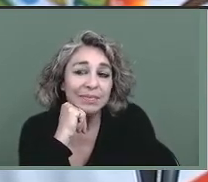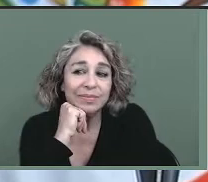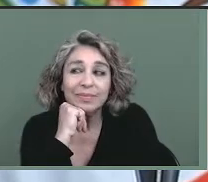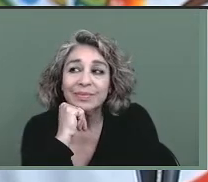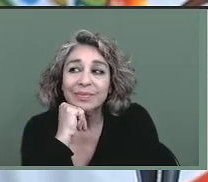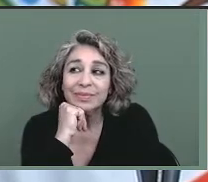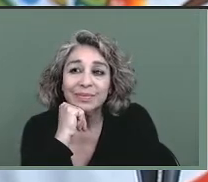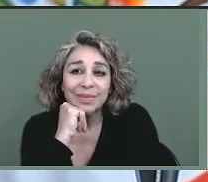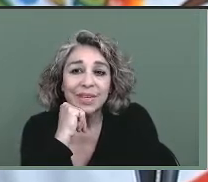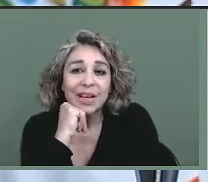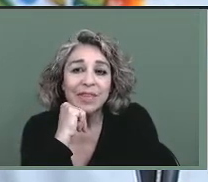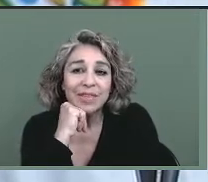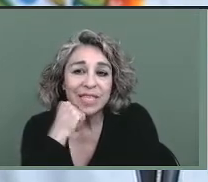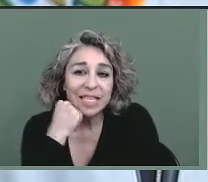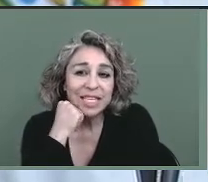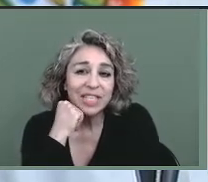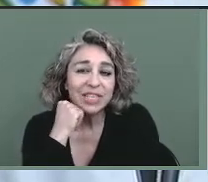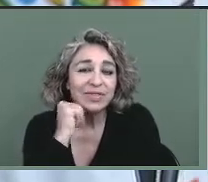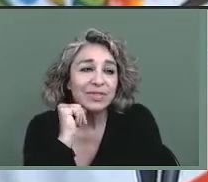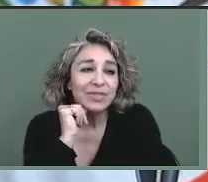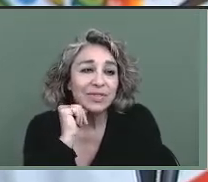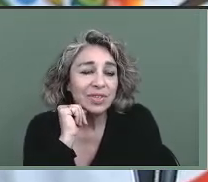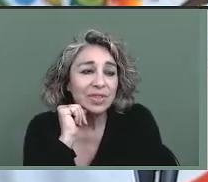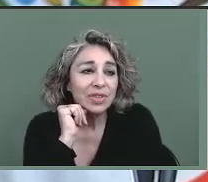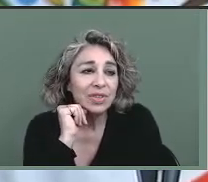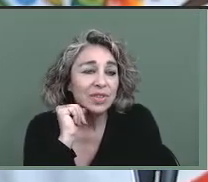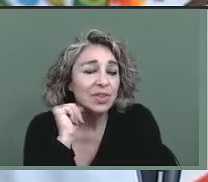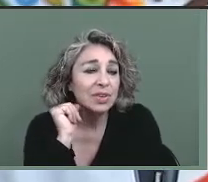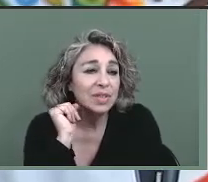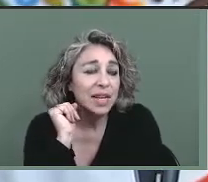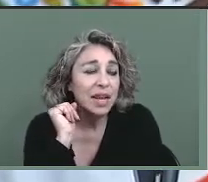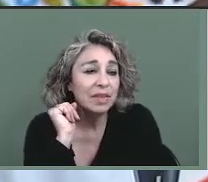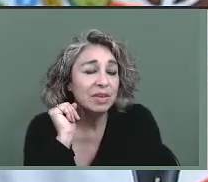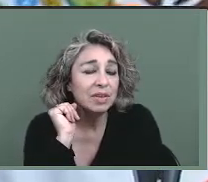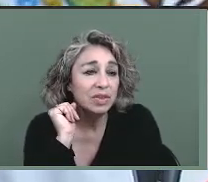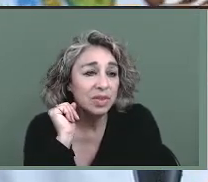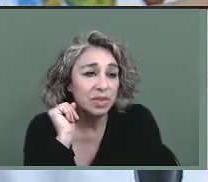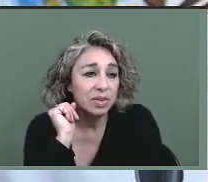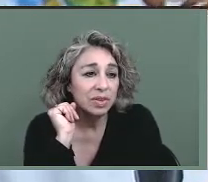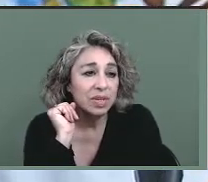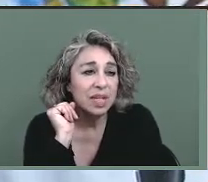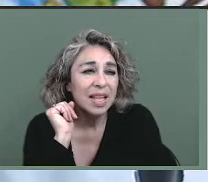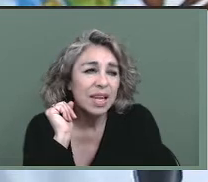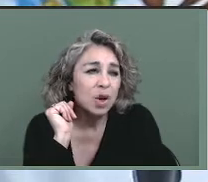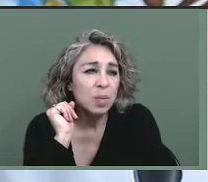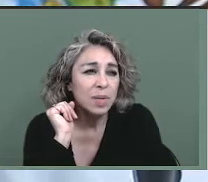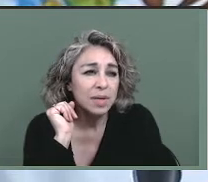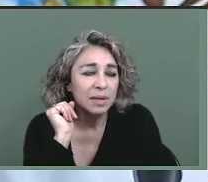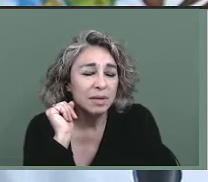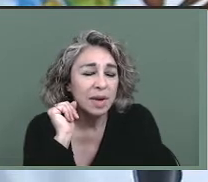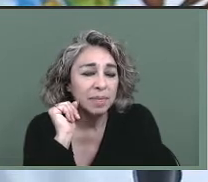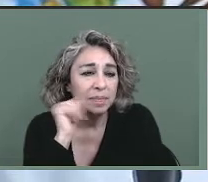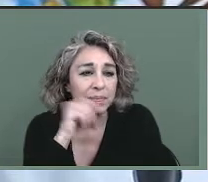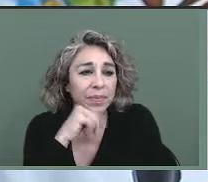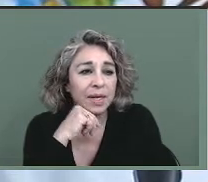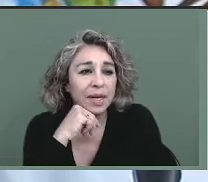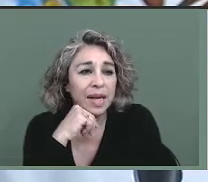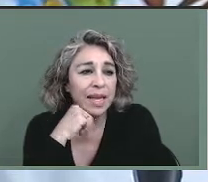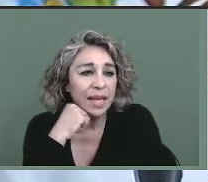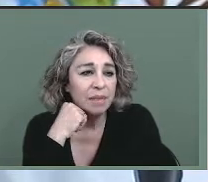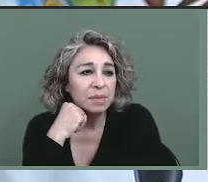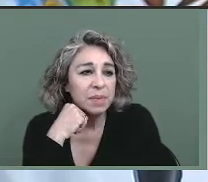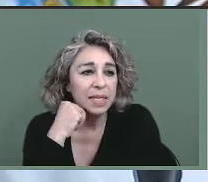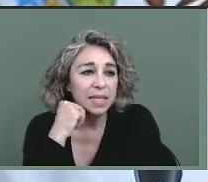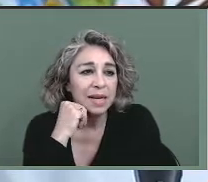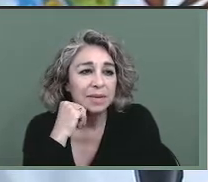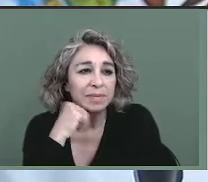system of attention to those that have no social, like open, like